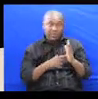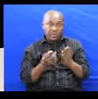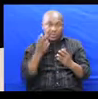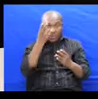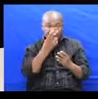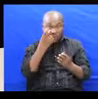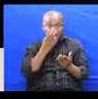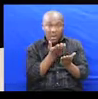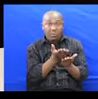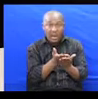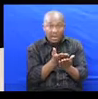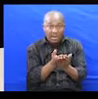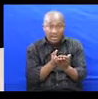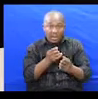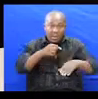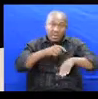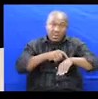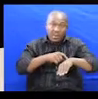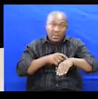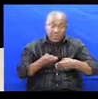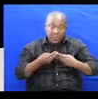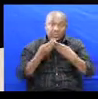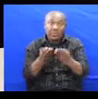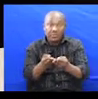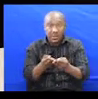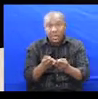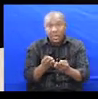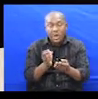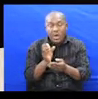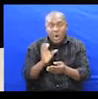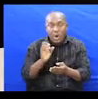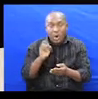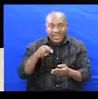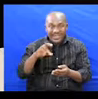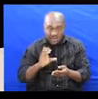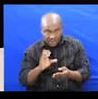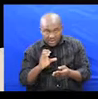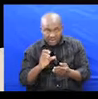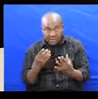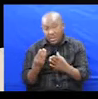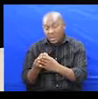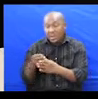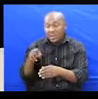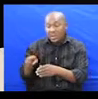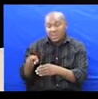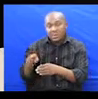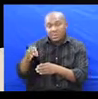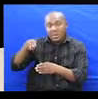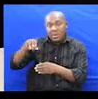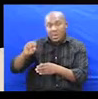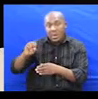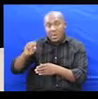molarity in case you are given the concentration of a substance and the molar mass of that substance